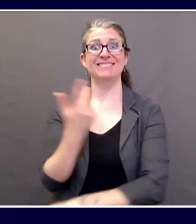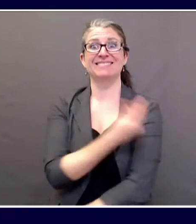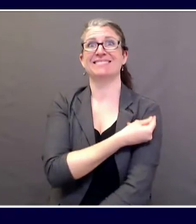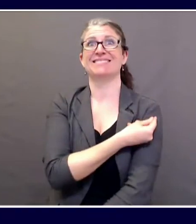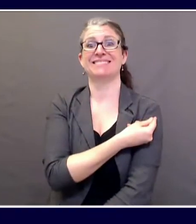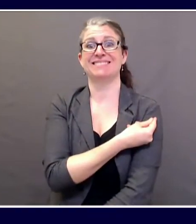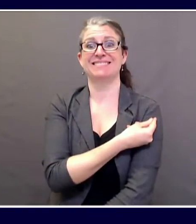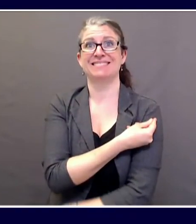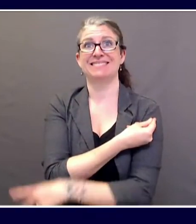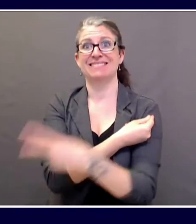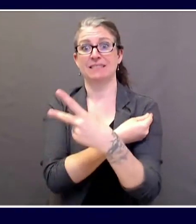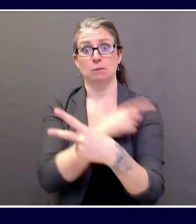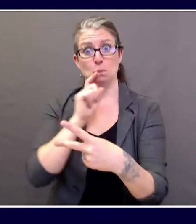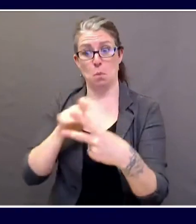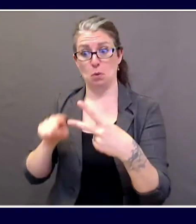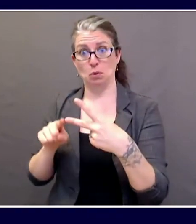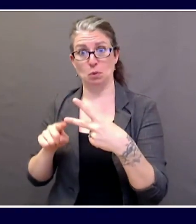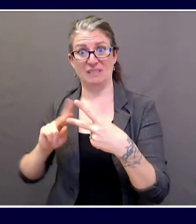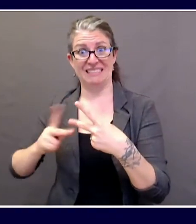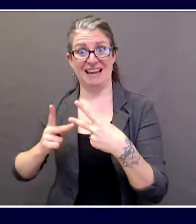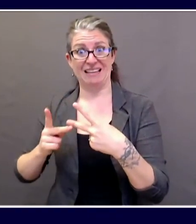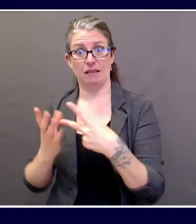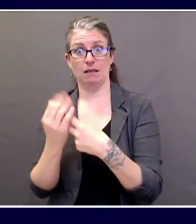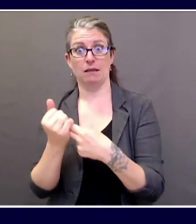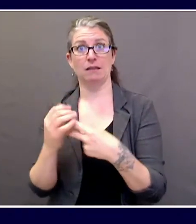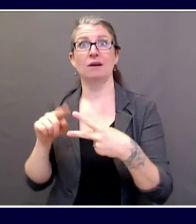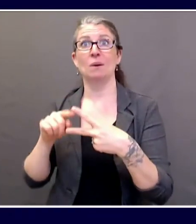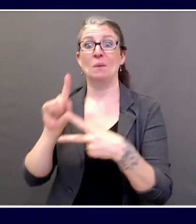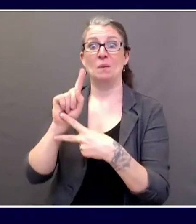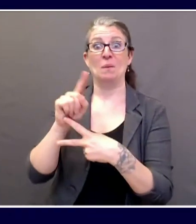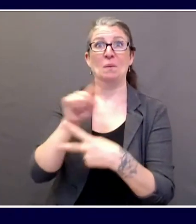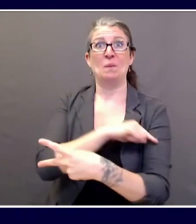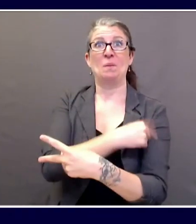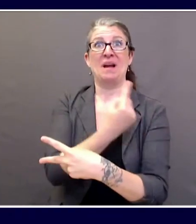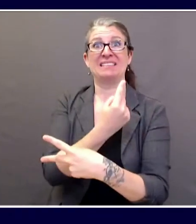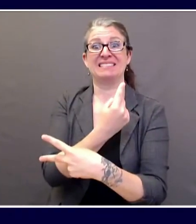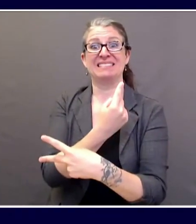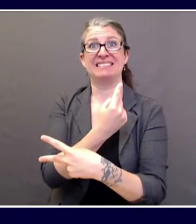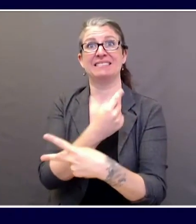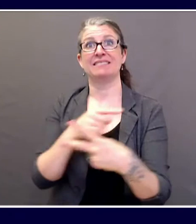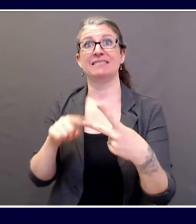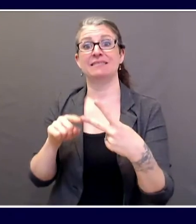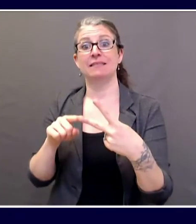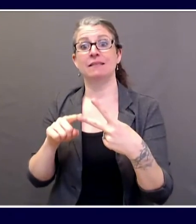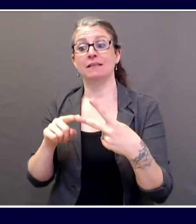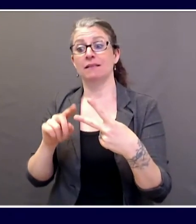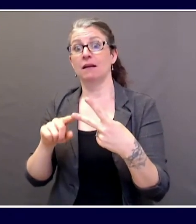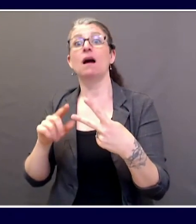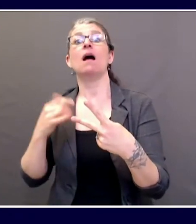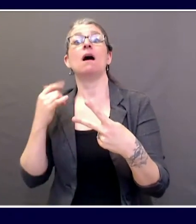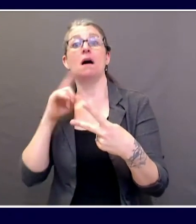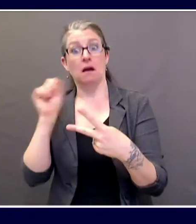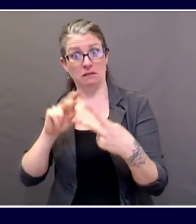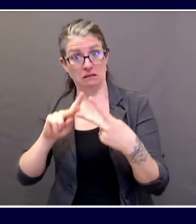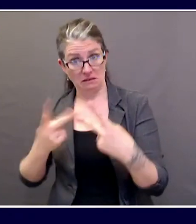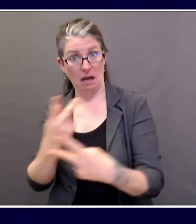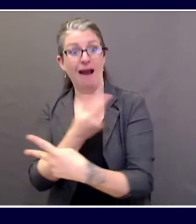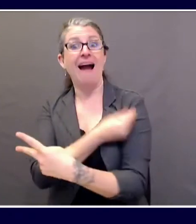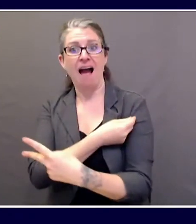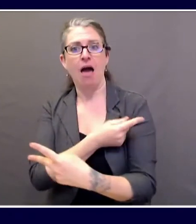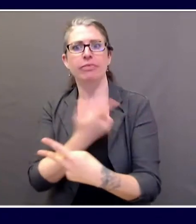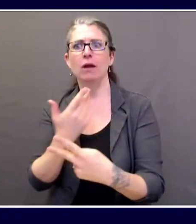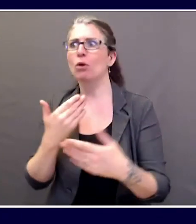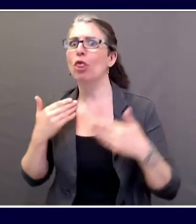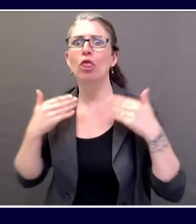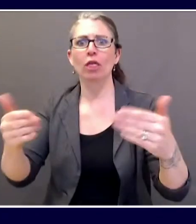protection level until 14 days after your second dose of Pfizer or Moderna, or after your single dose of J&J. Up until